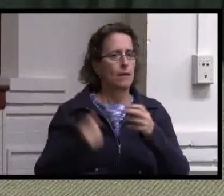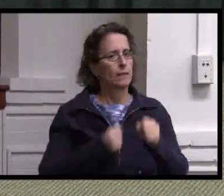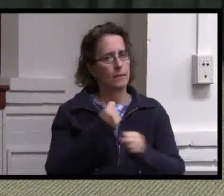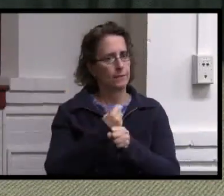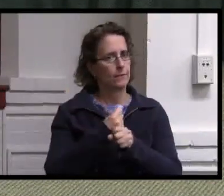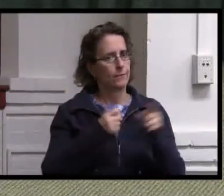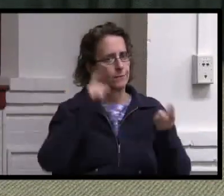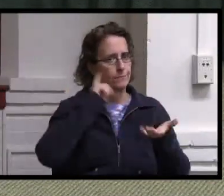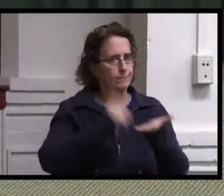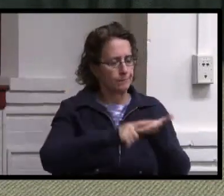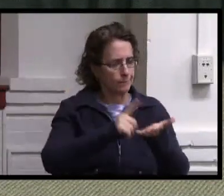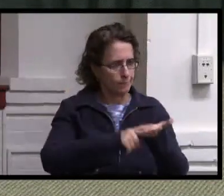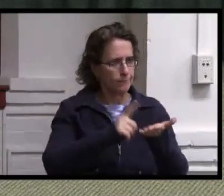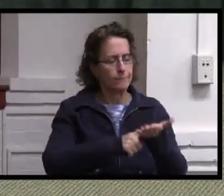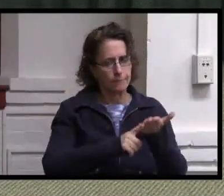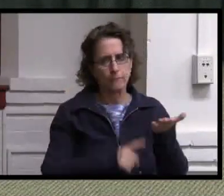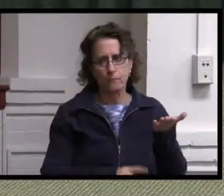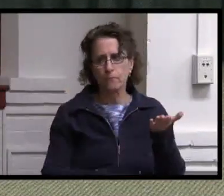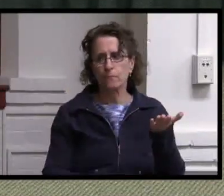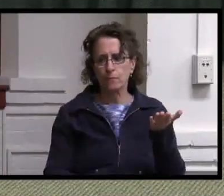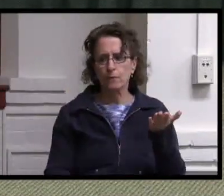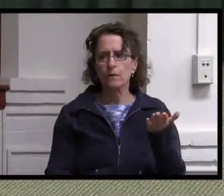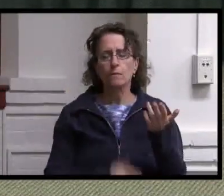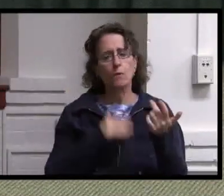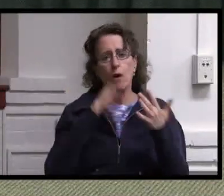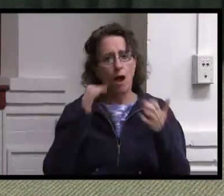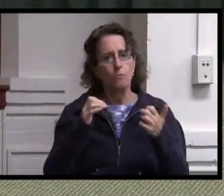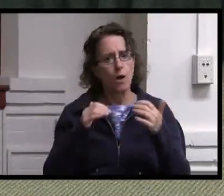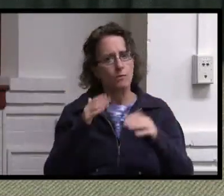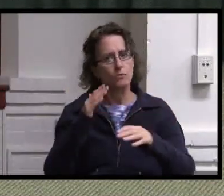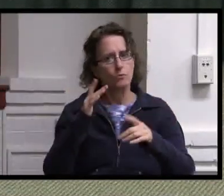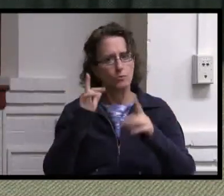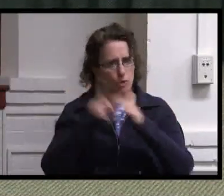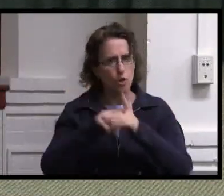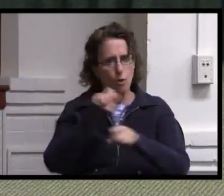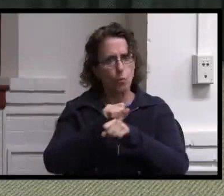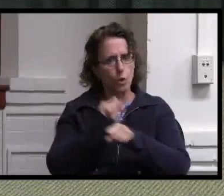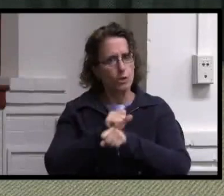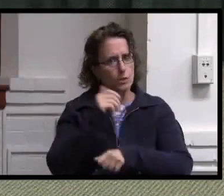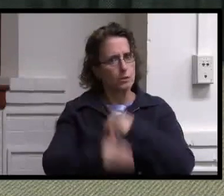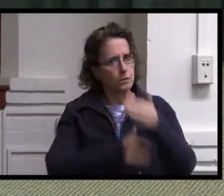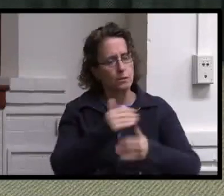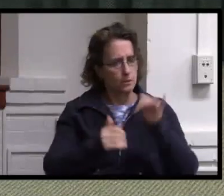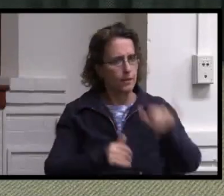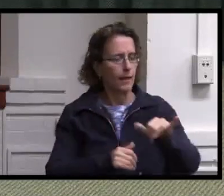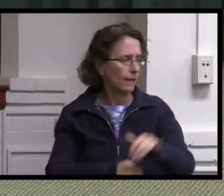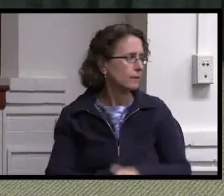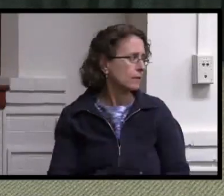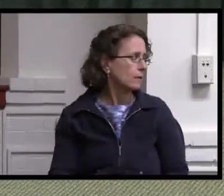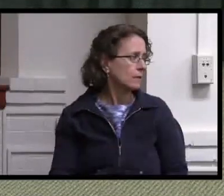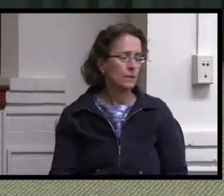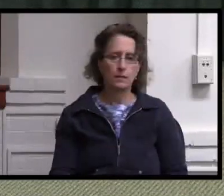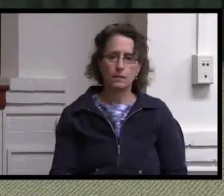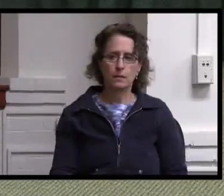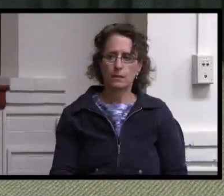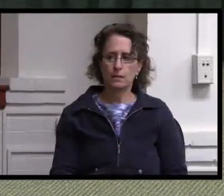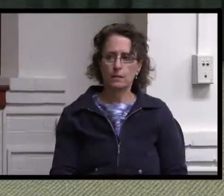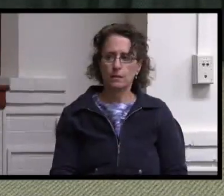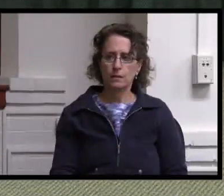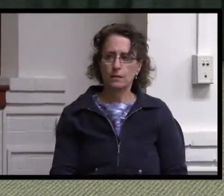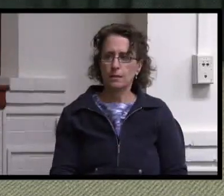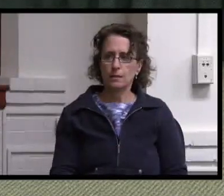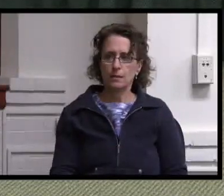but I'd like to see a little bit of movement forward on that one. Yeah. That's all. That's the only one that bothers me a little bit. I'm with you